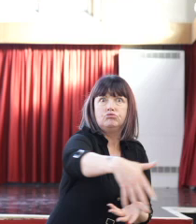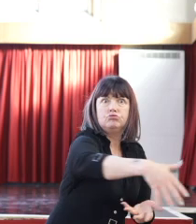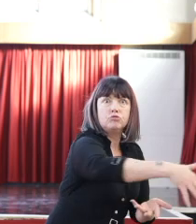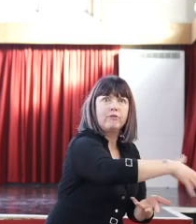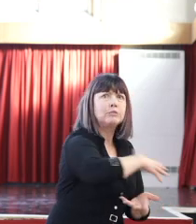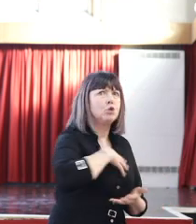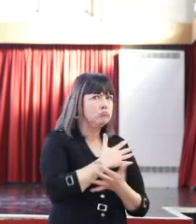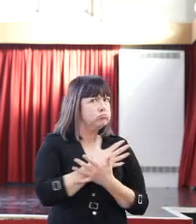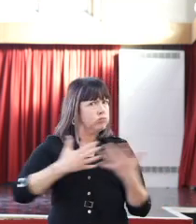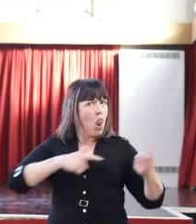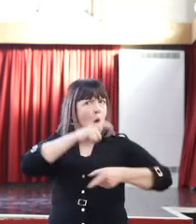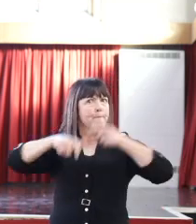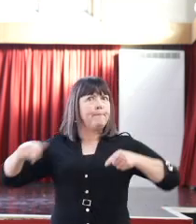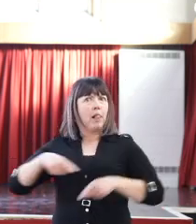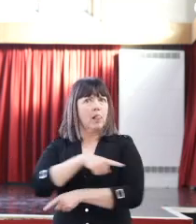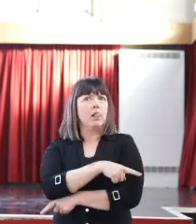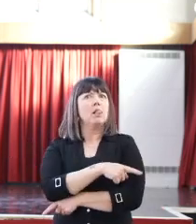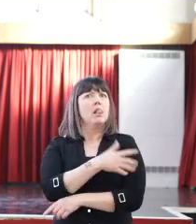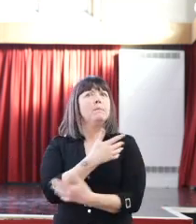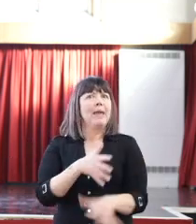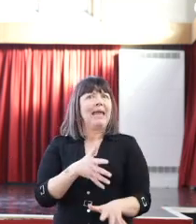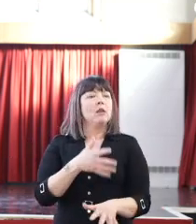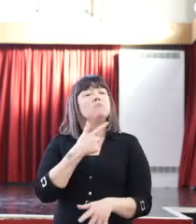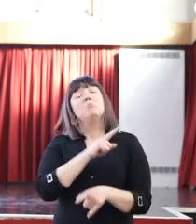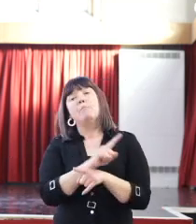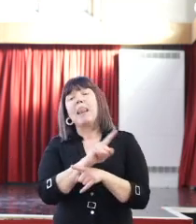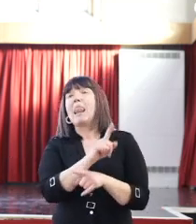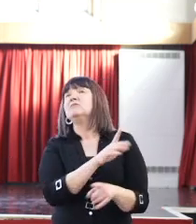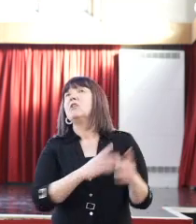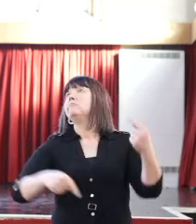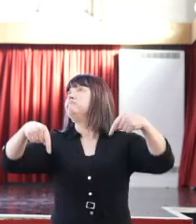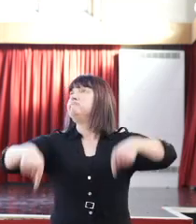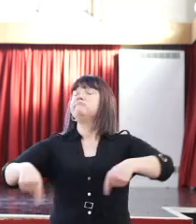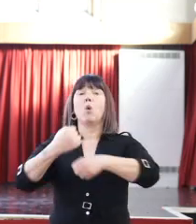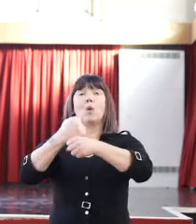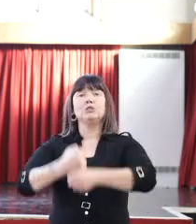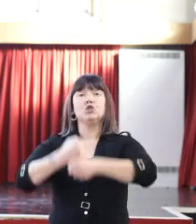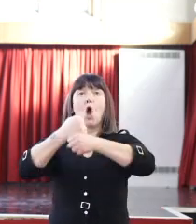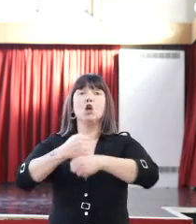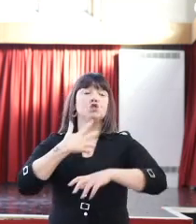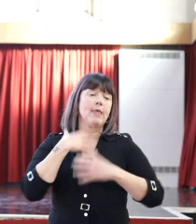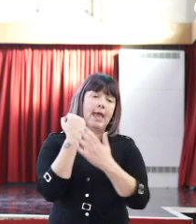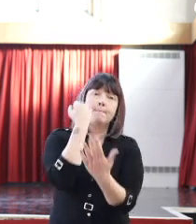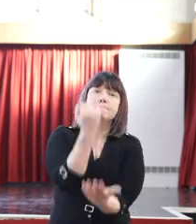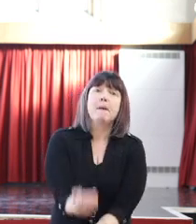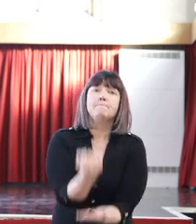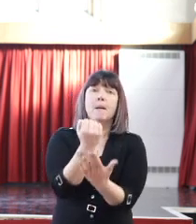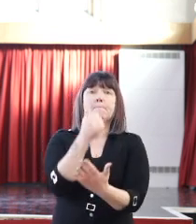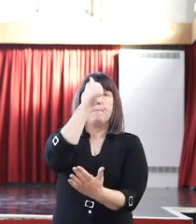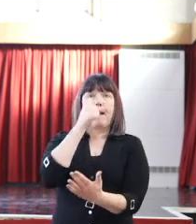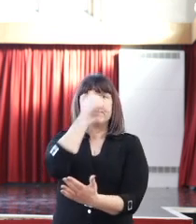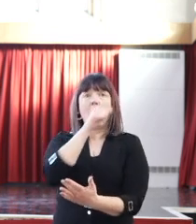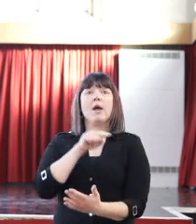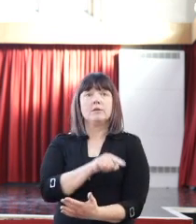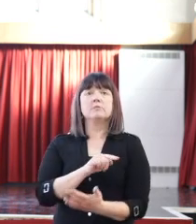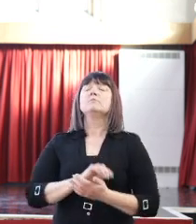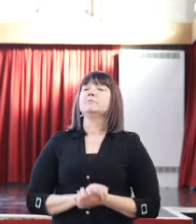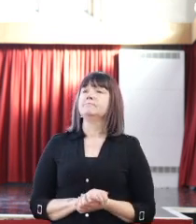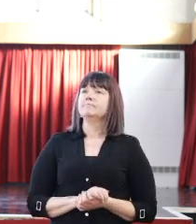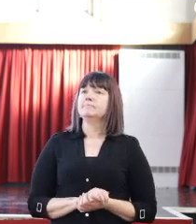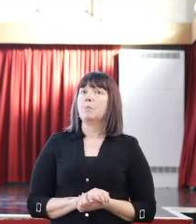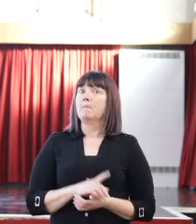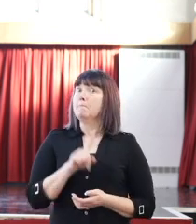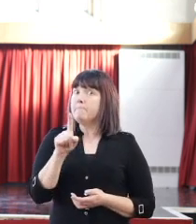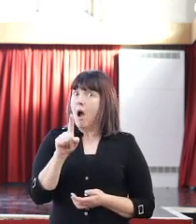child slaves who were later baptised at St. Peter Mancroft Church in Norwich in 1813. However, slavery was still